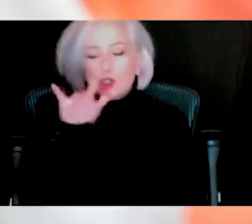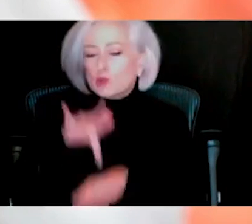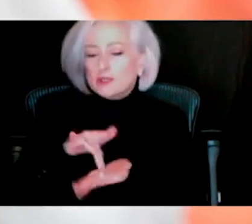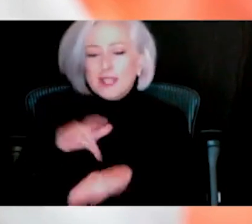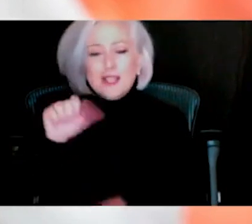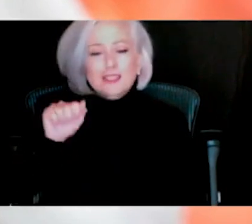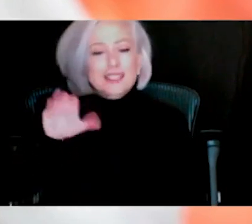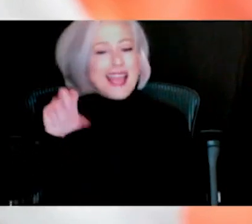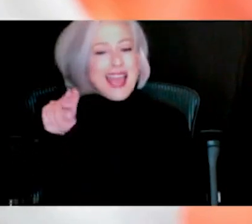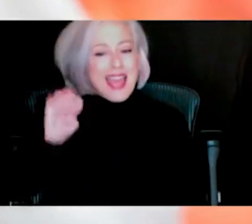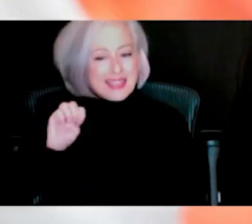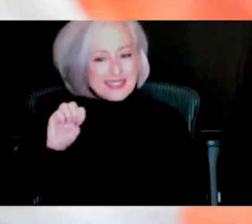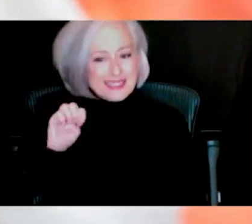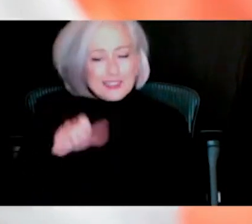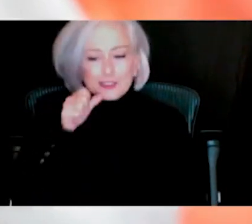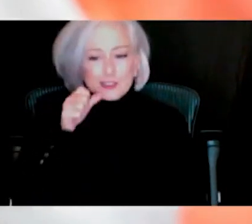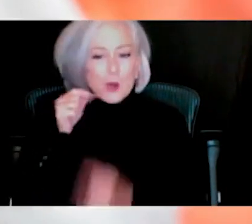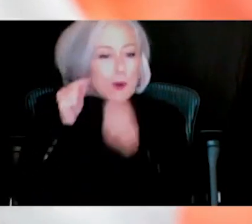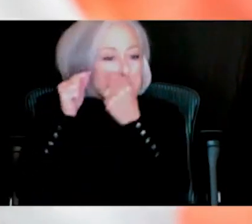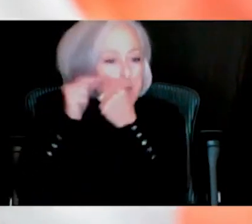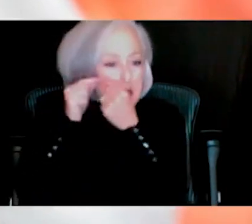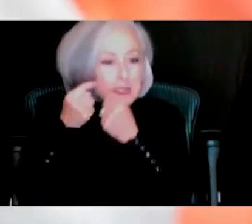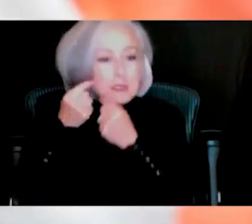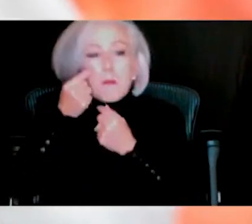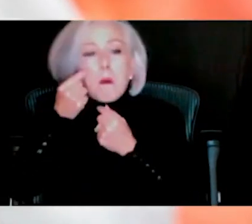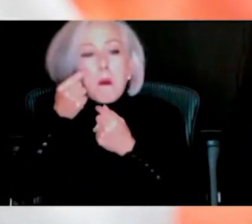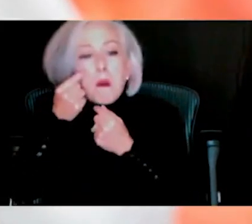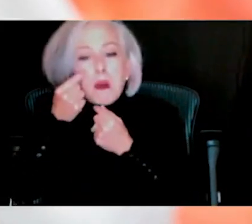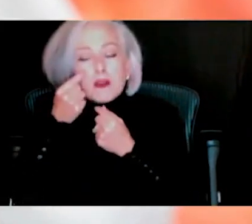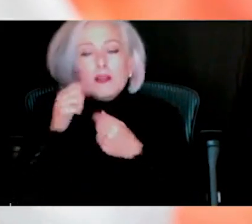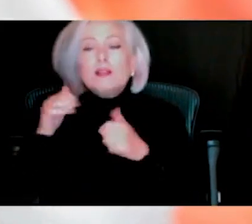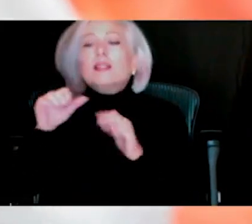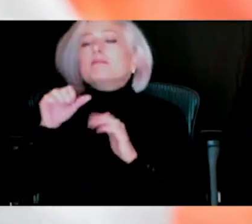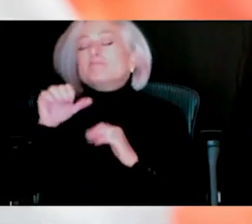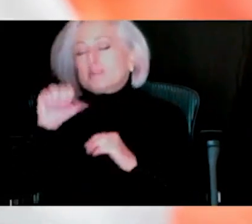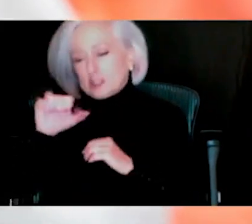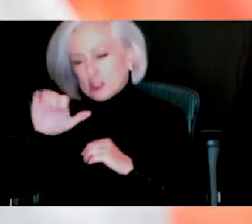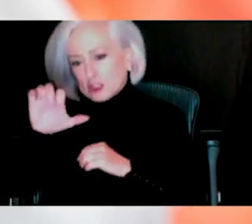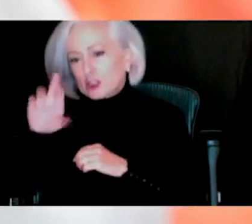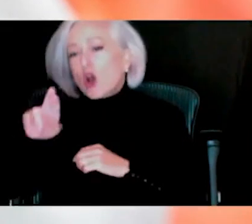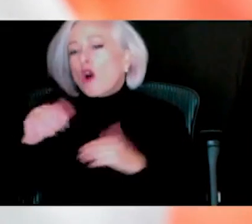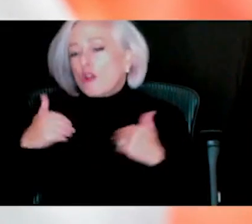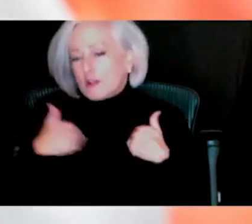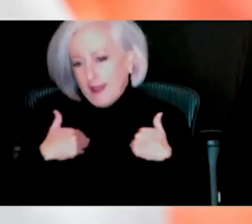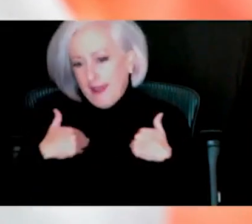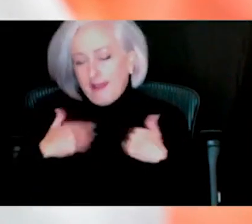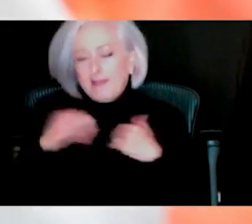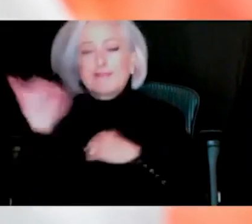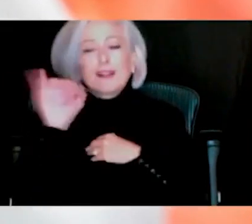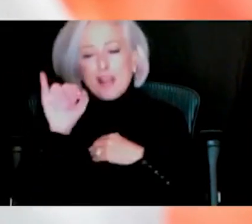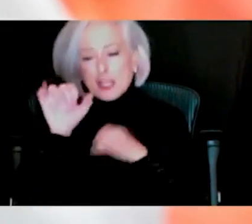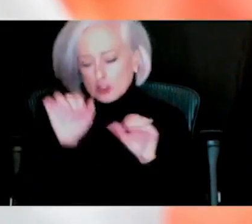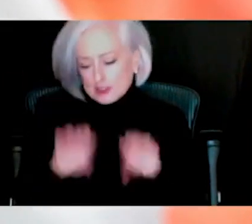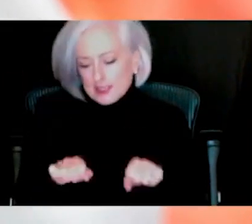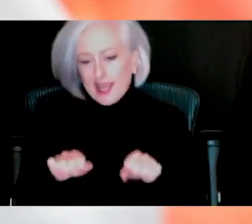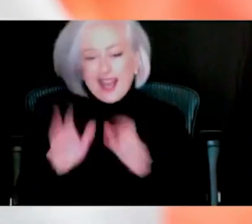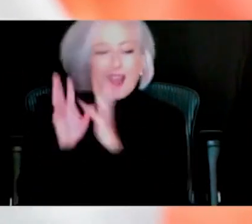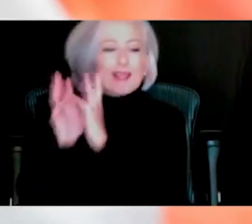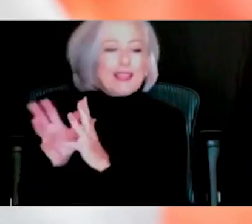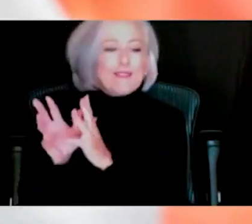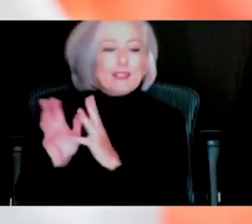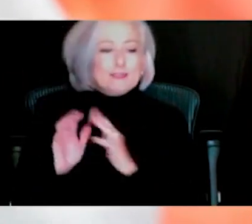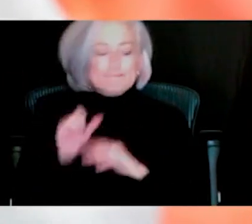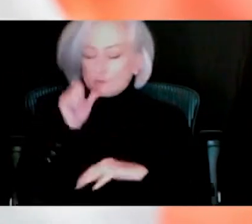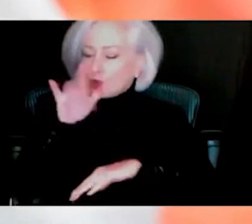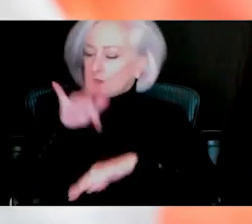to mess with it, pick it, pop it, leads to scarring, can lead to infection. So leave it alone. And that's some